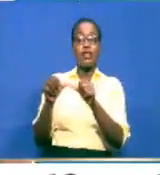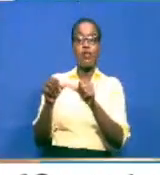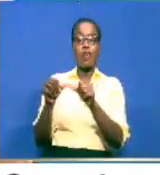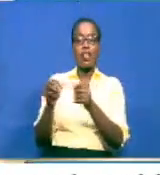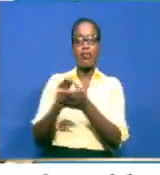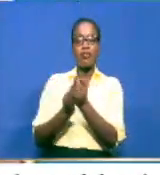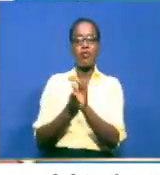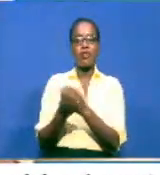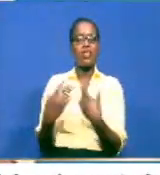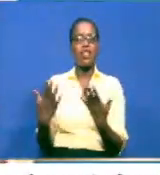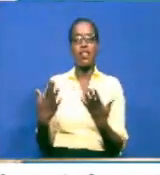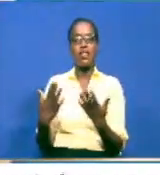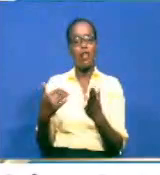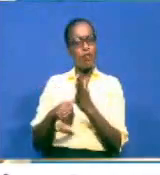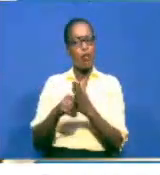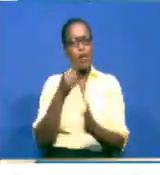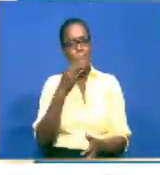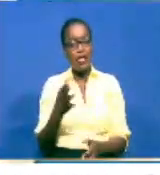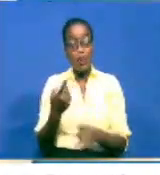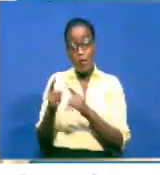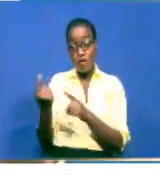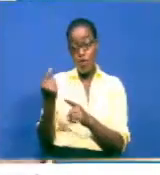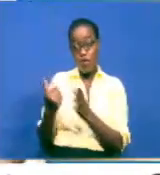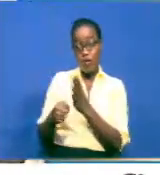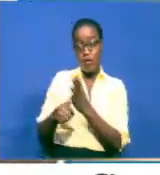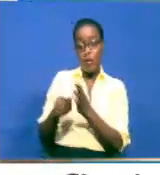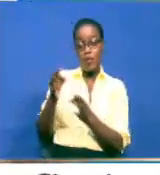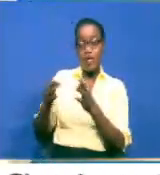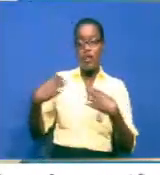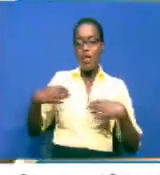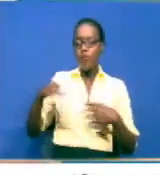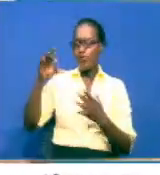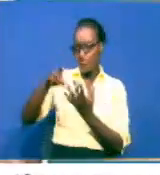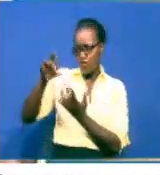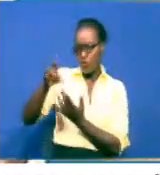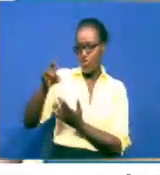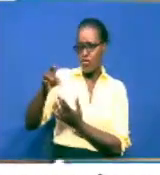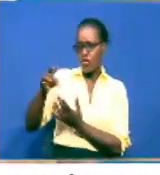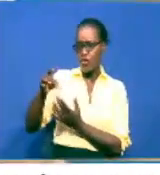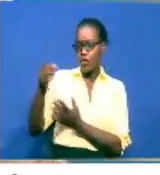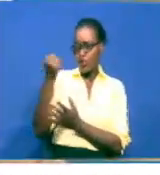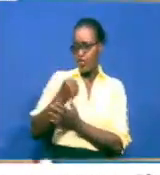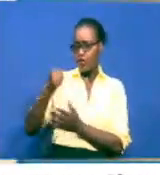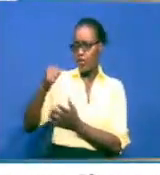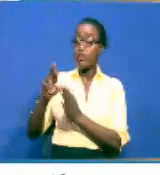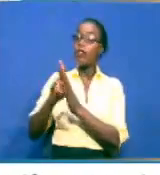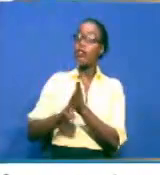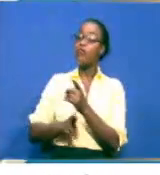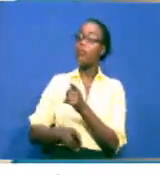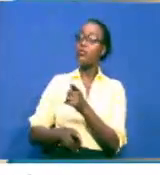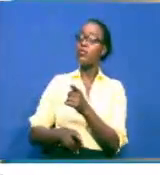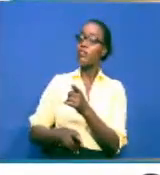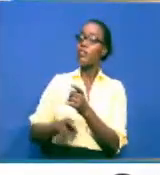I don't think there would be a problem. There can only be a problem when people choose. You know, sometimes people can just choose to flout regulations. Yes. So in